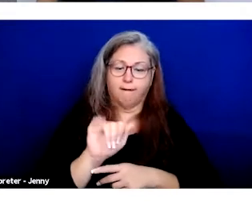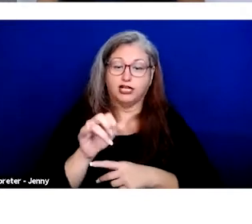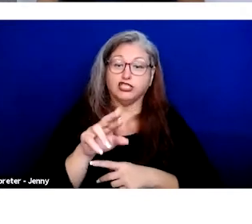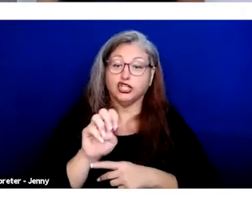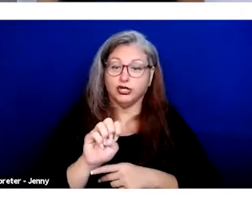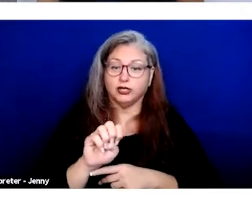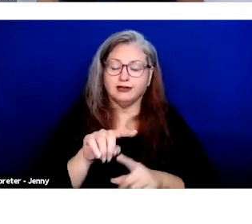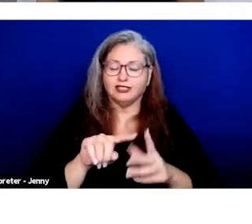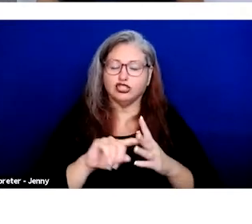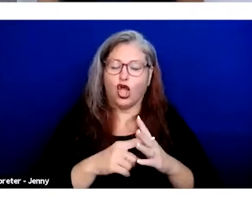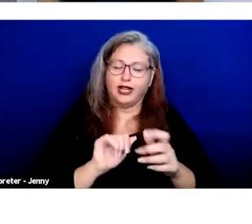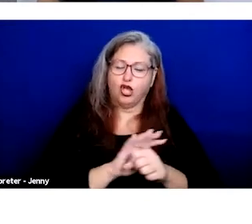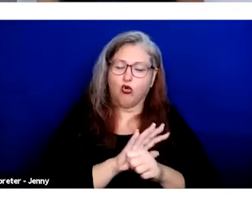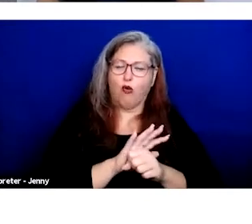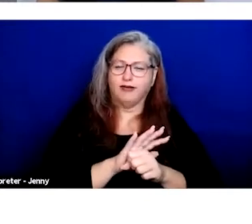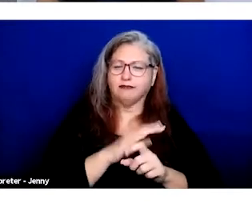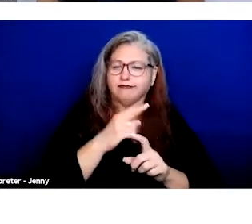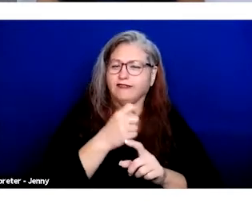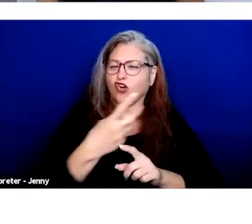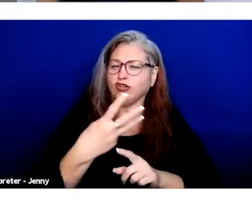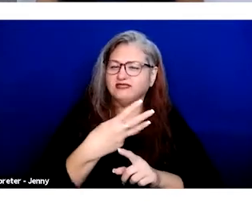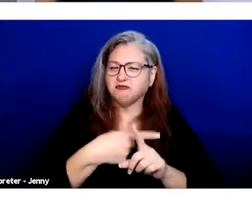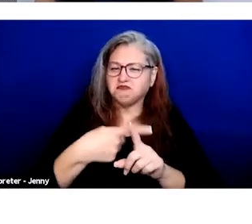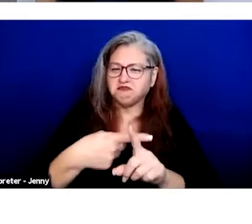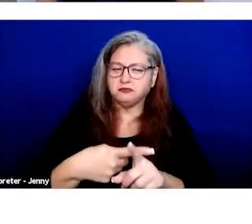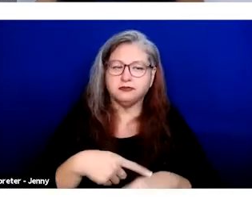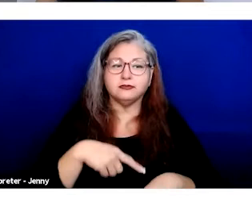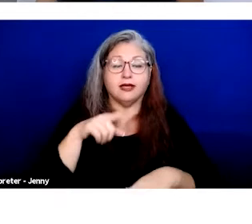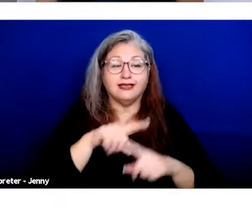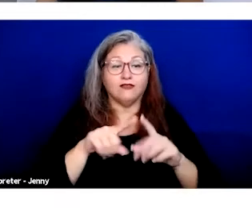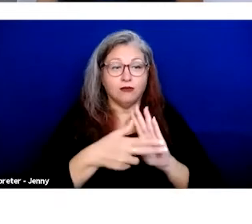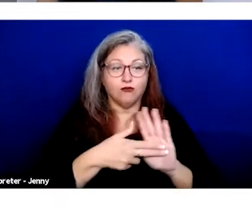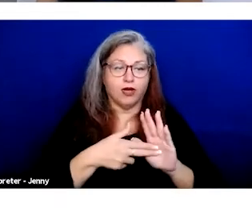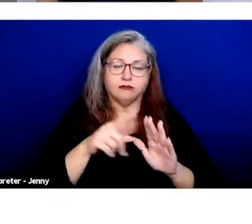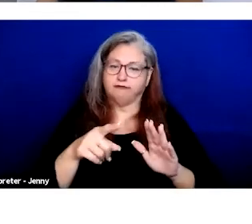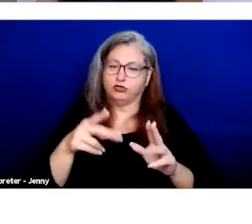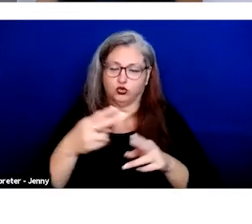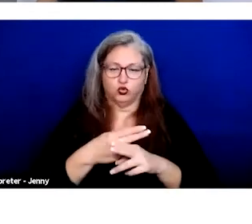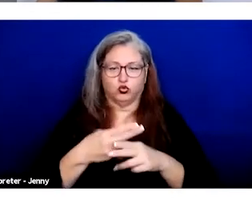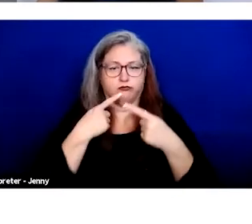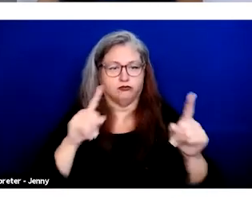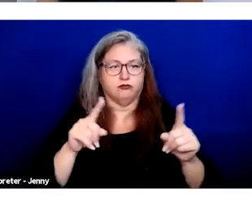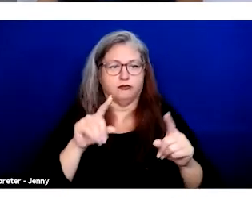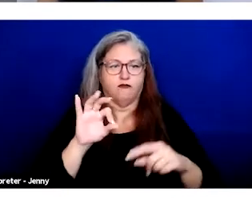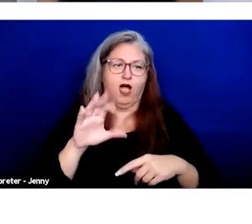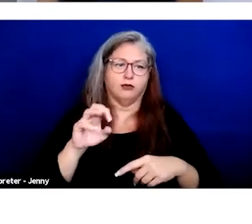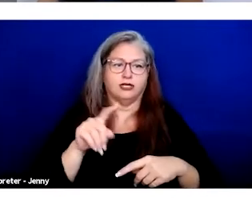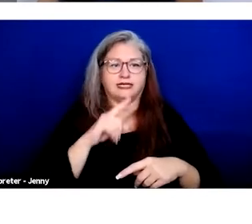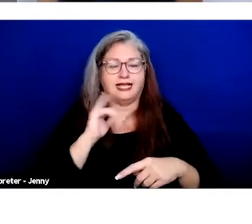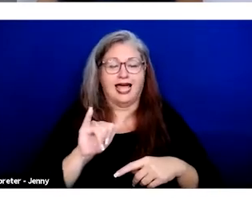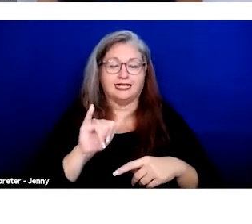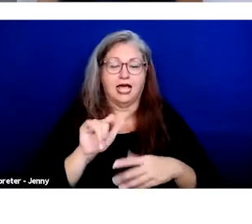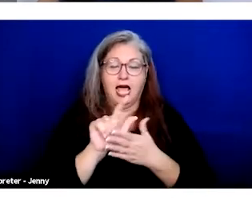Beginning in the early COVID months, again, brands invoked force majeure, a legal doctrine that excuses the